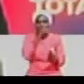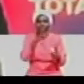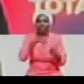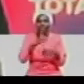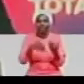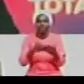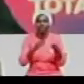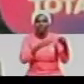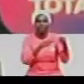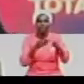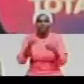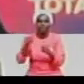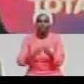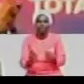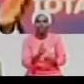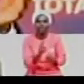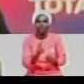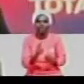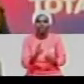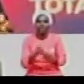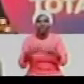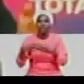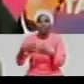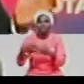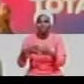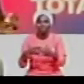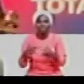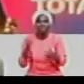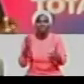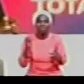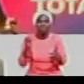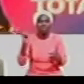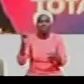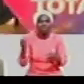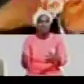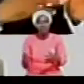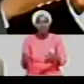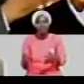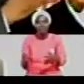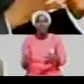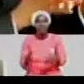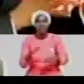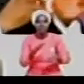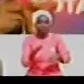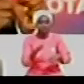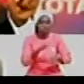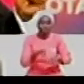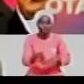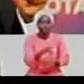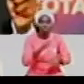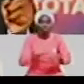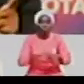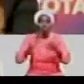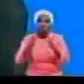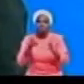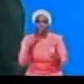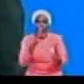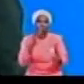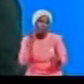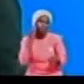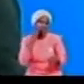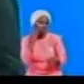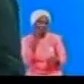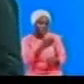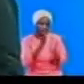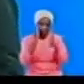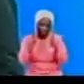cities, everywhere, America, Asia, online, you are in your home there, pay attention, you